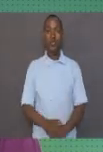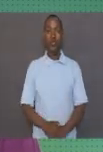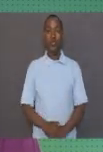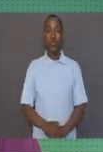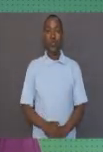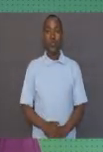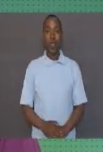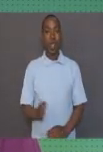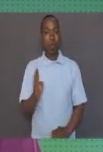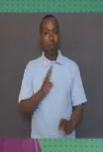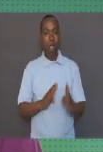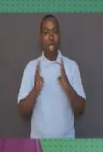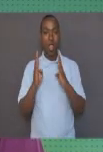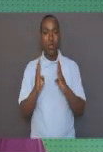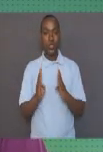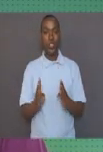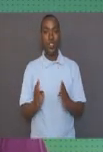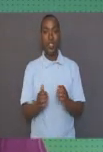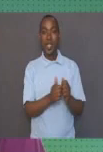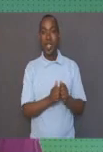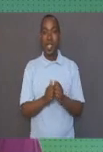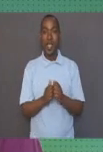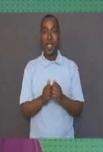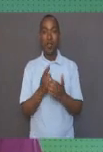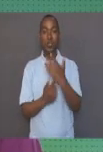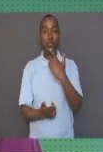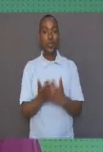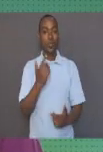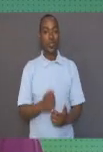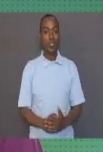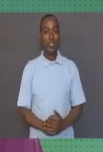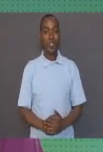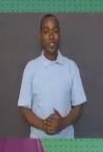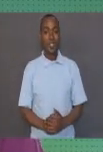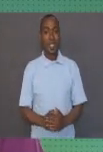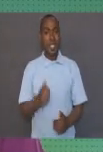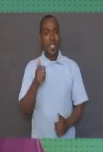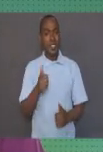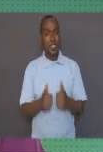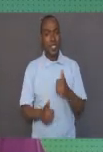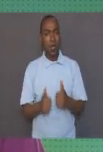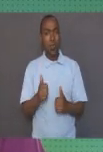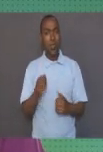the biologists that work there, which institution would it be?